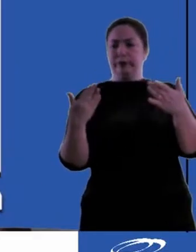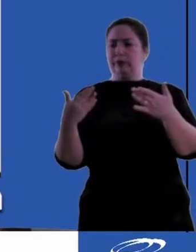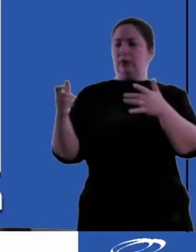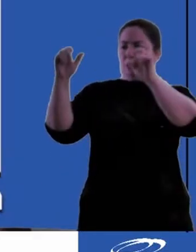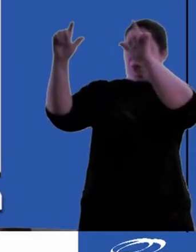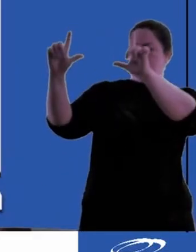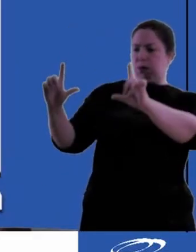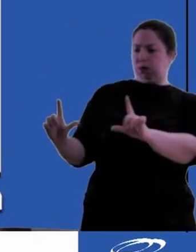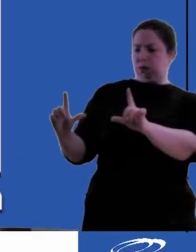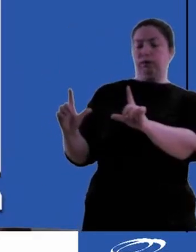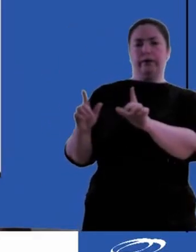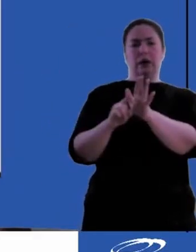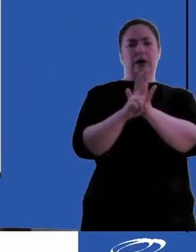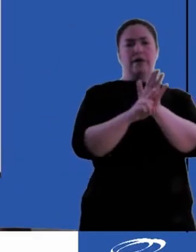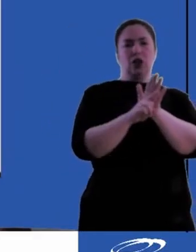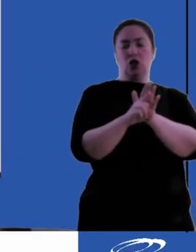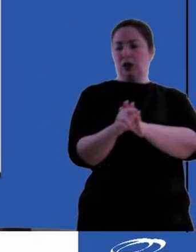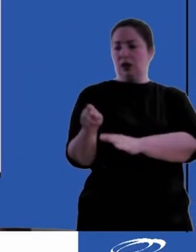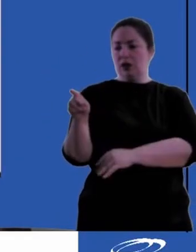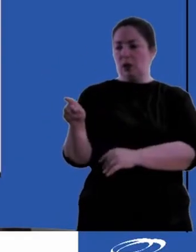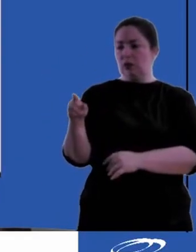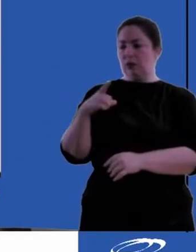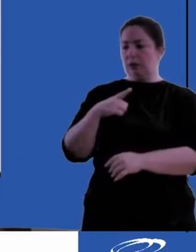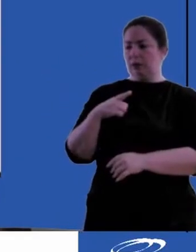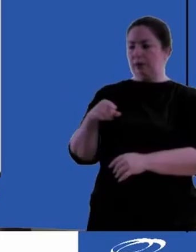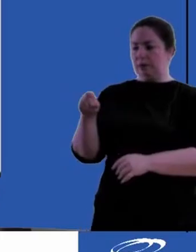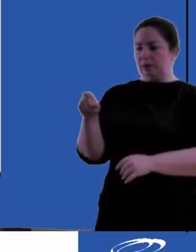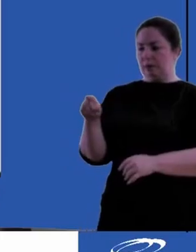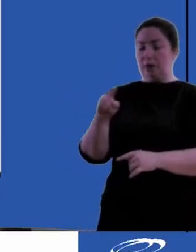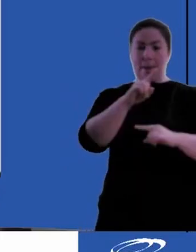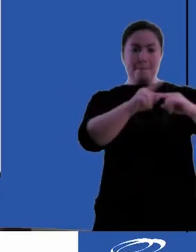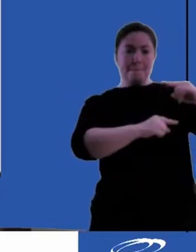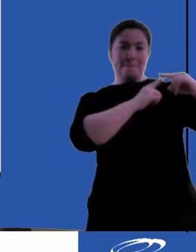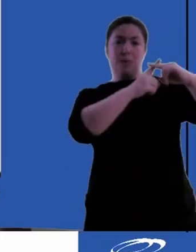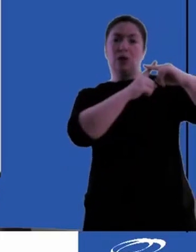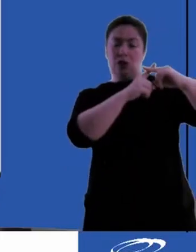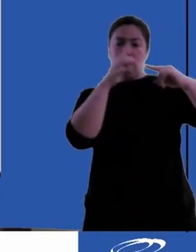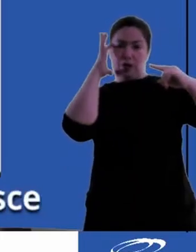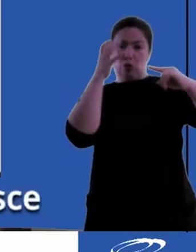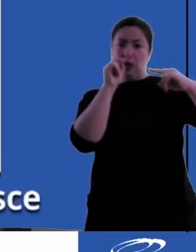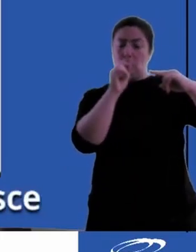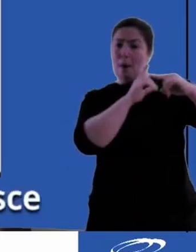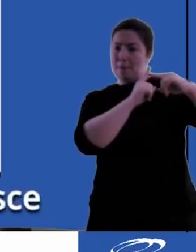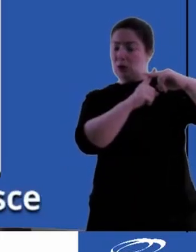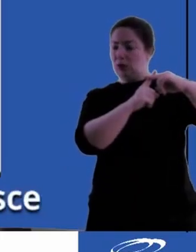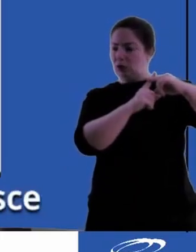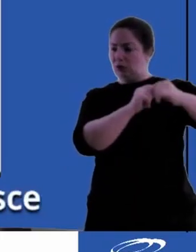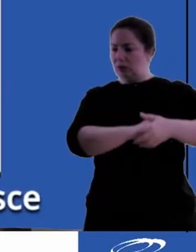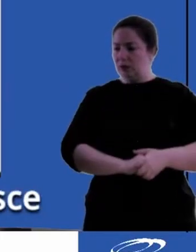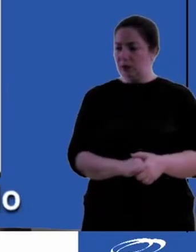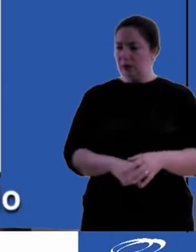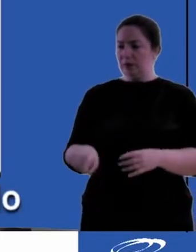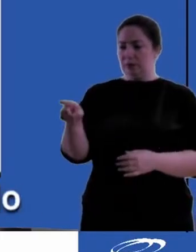sort of cutoffs in terms of what you're calling positive. You cannot consider any positive, like a single colony that grows up